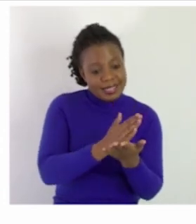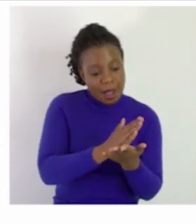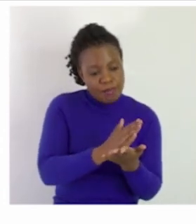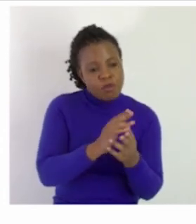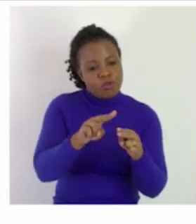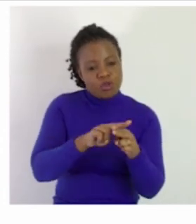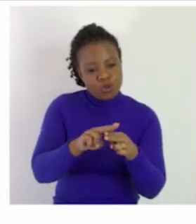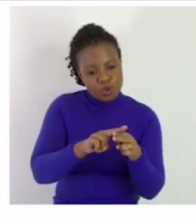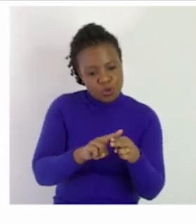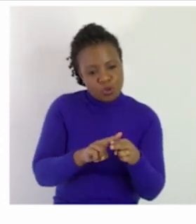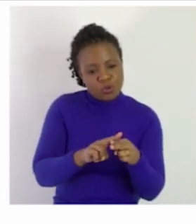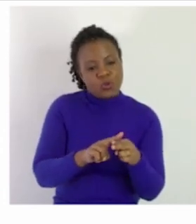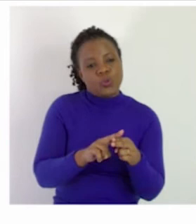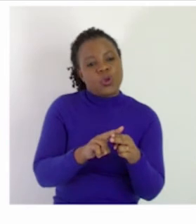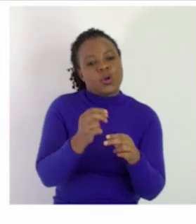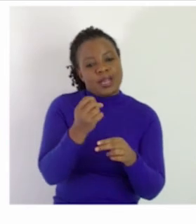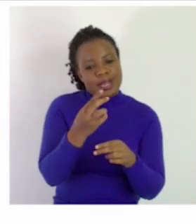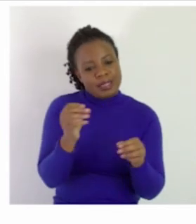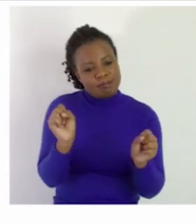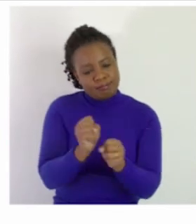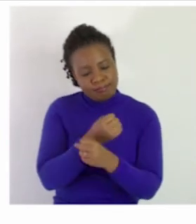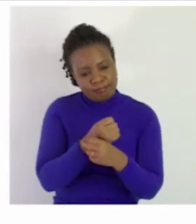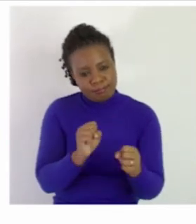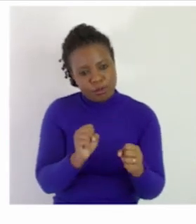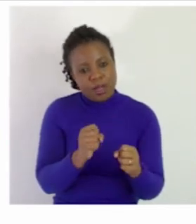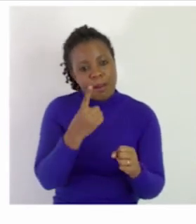3 butters. Only if you